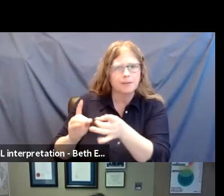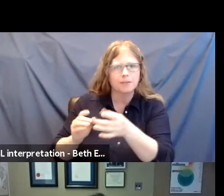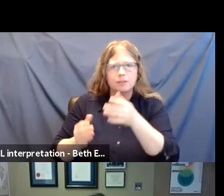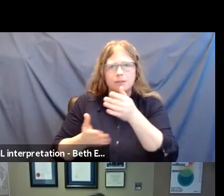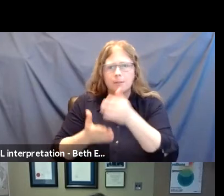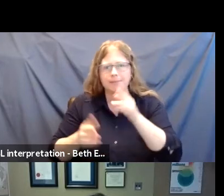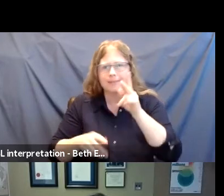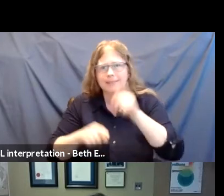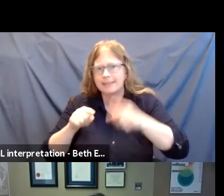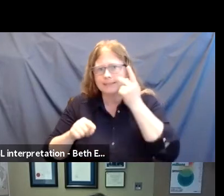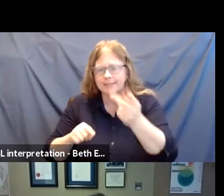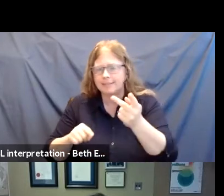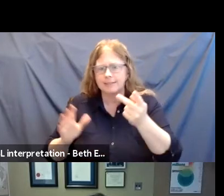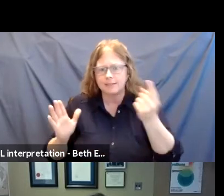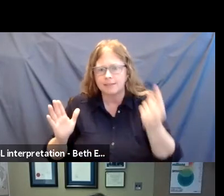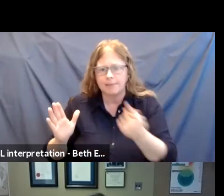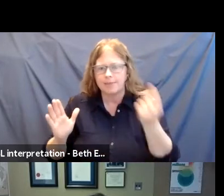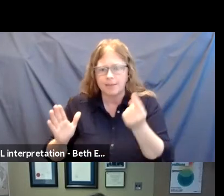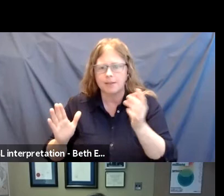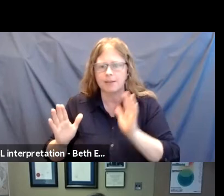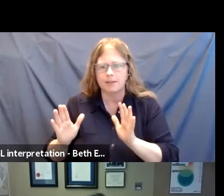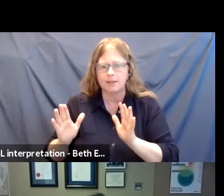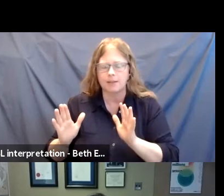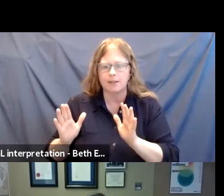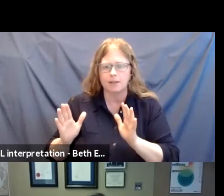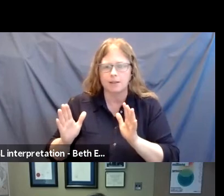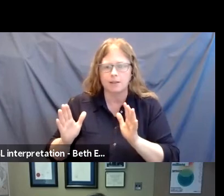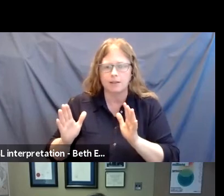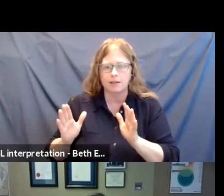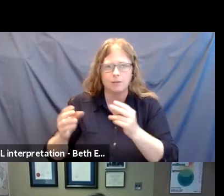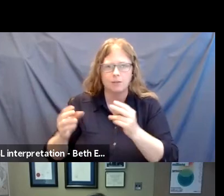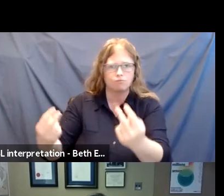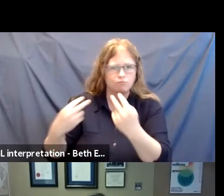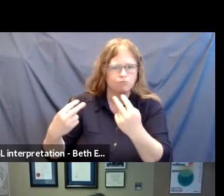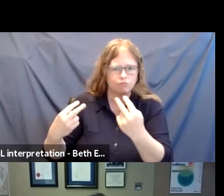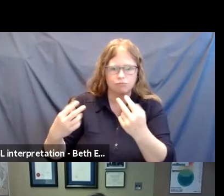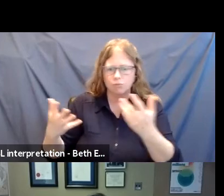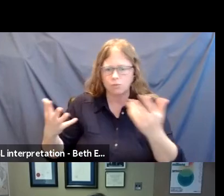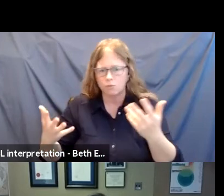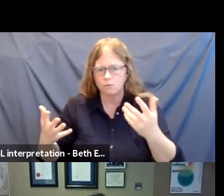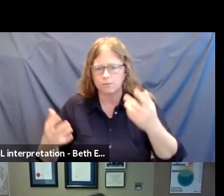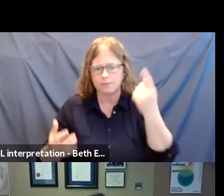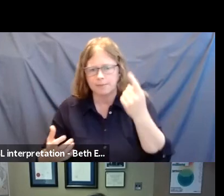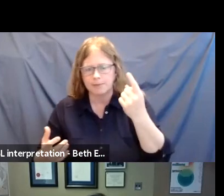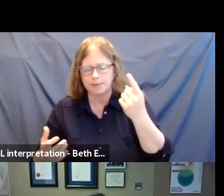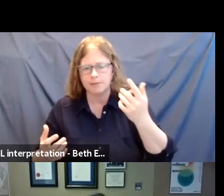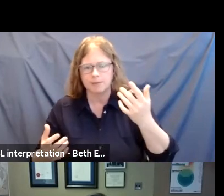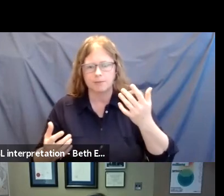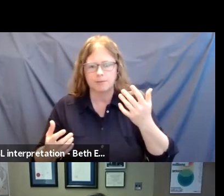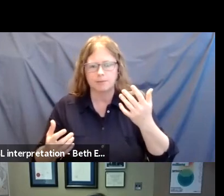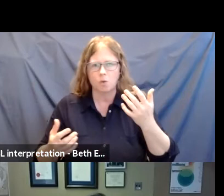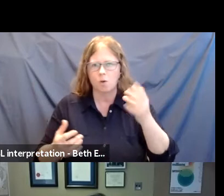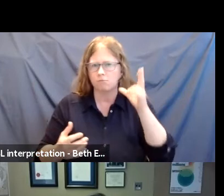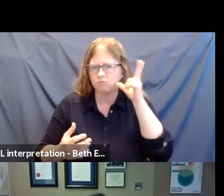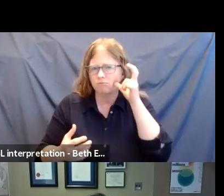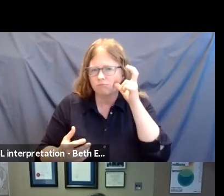are having problems with the view or with the